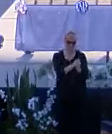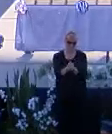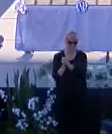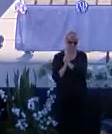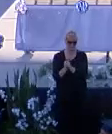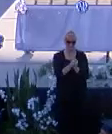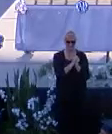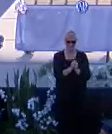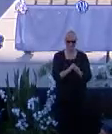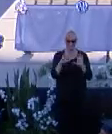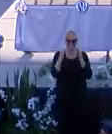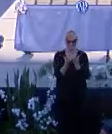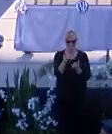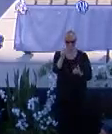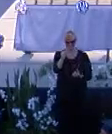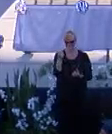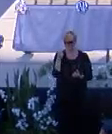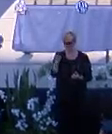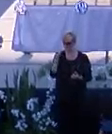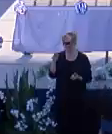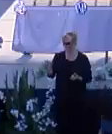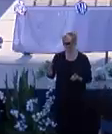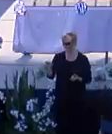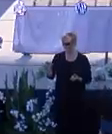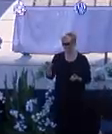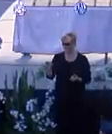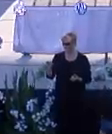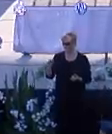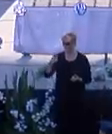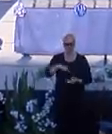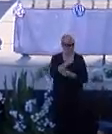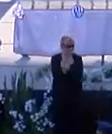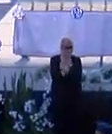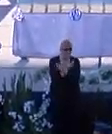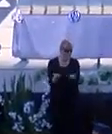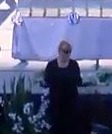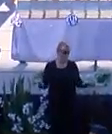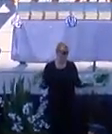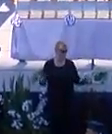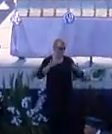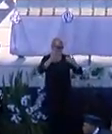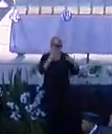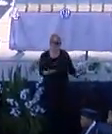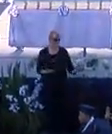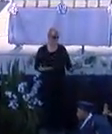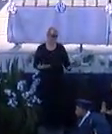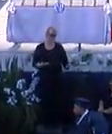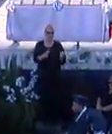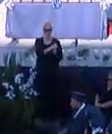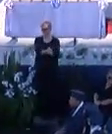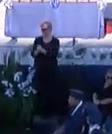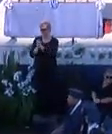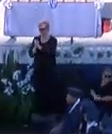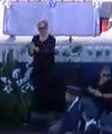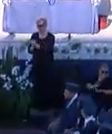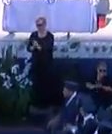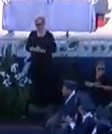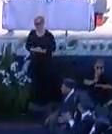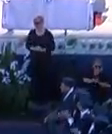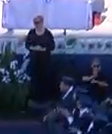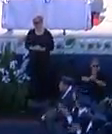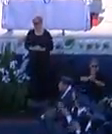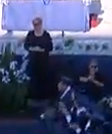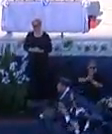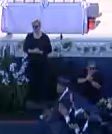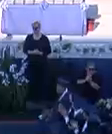Class of 2019, we love you, thank you, and congratulations.